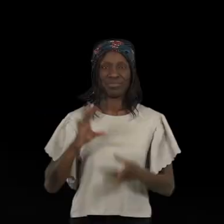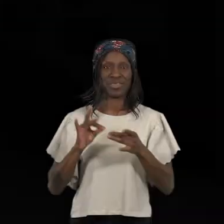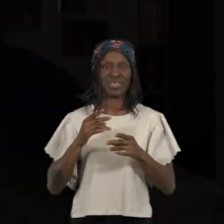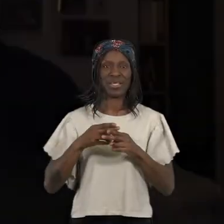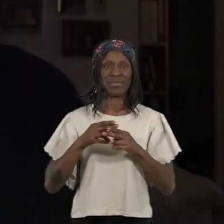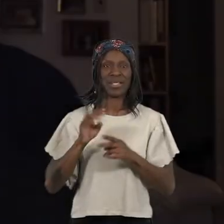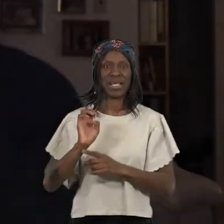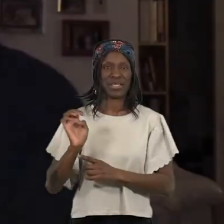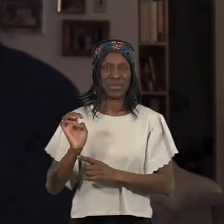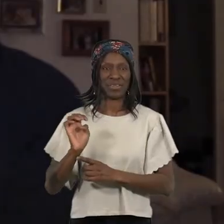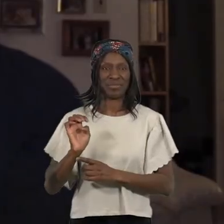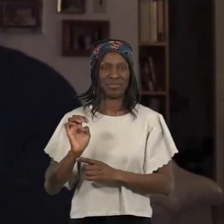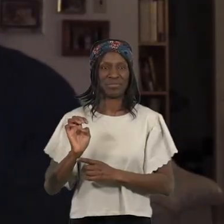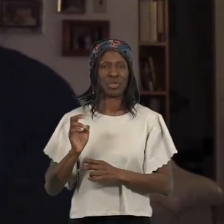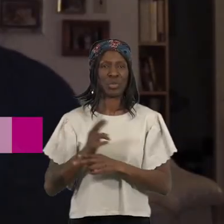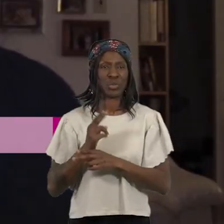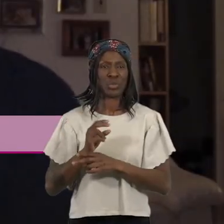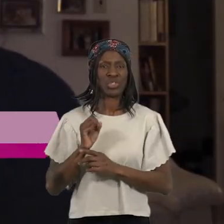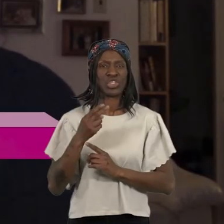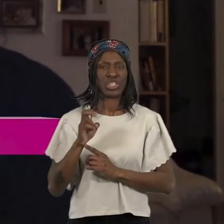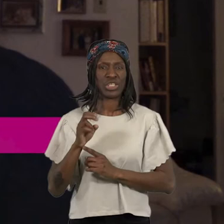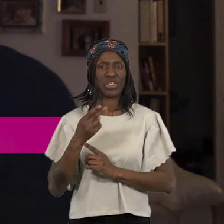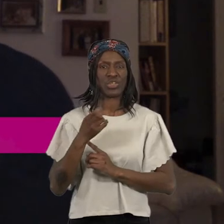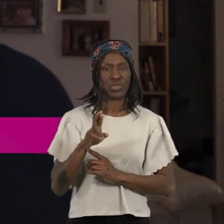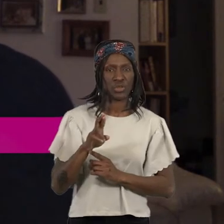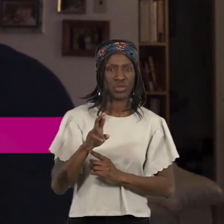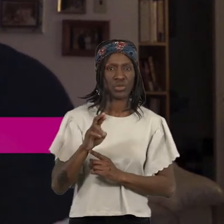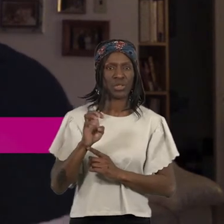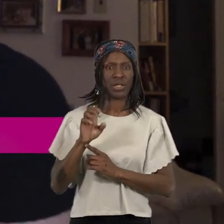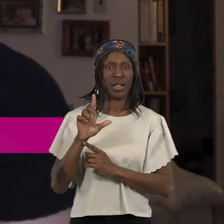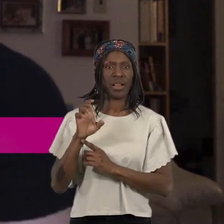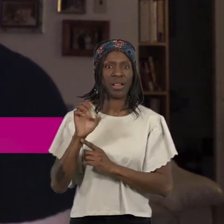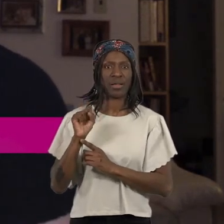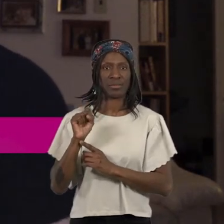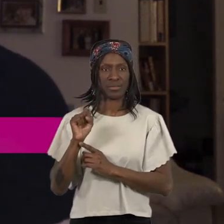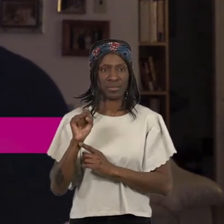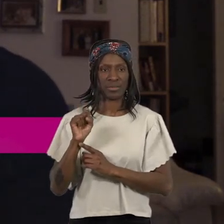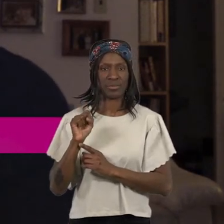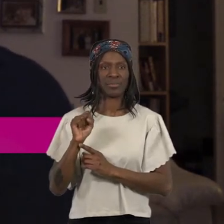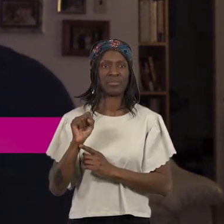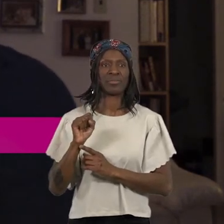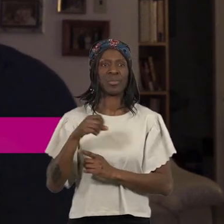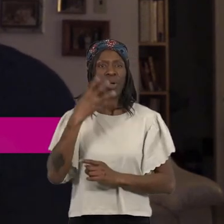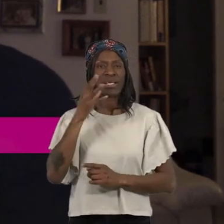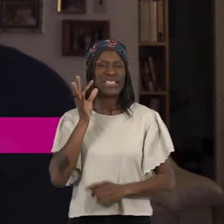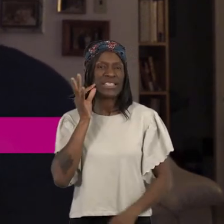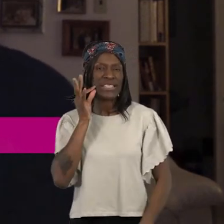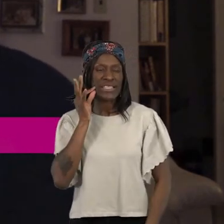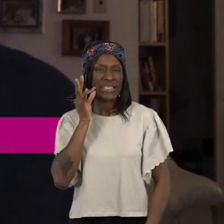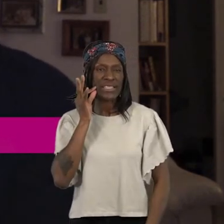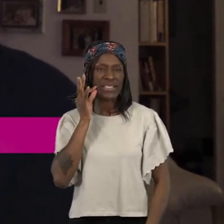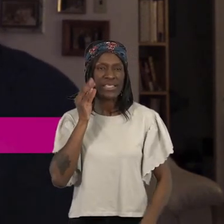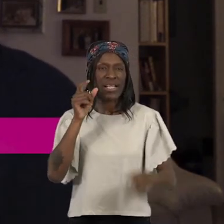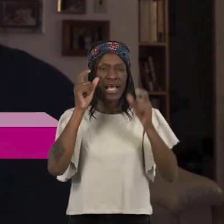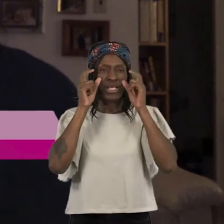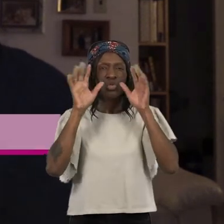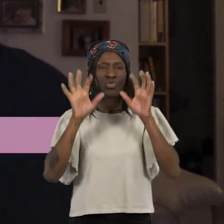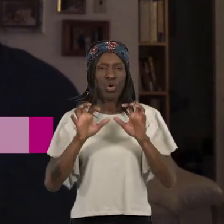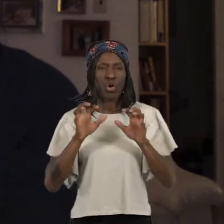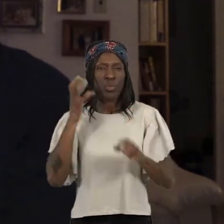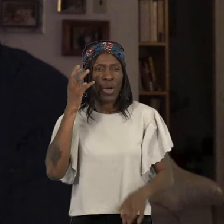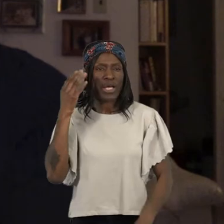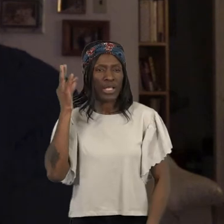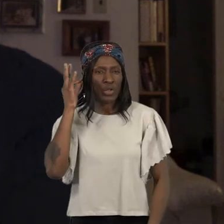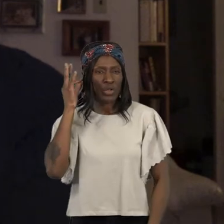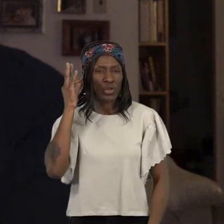Hi, my name is Elizabeth Amel Stevenson. I use the pronouns she, her, and I have white skin,